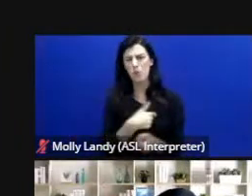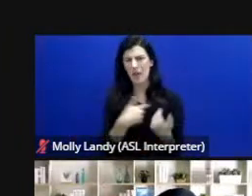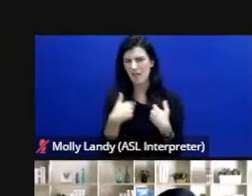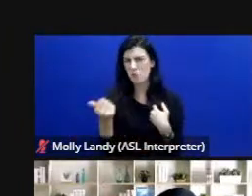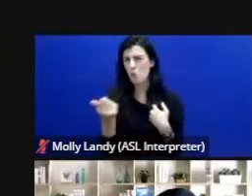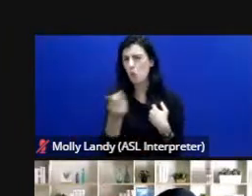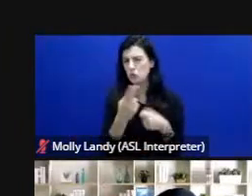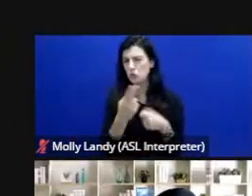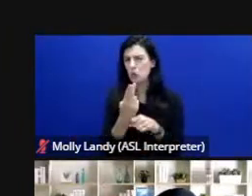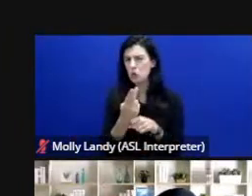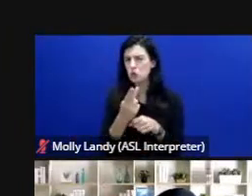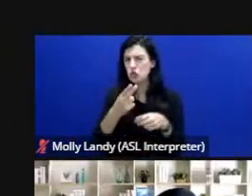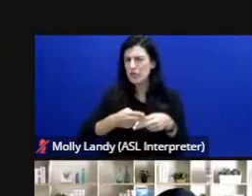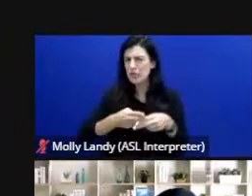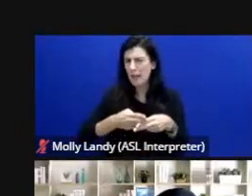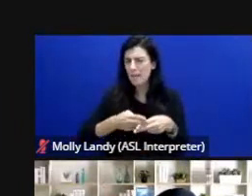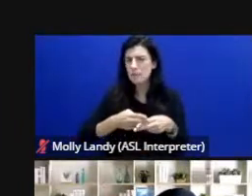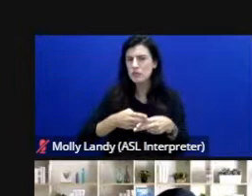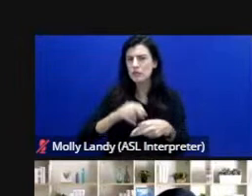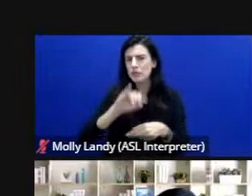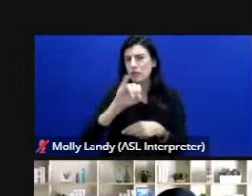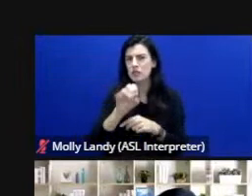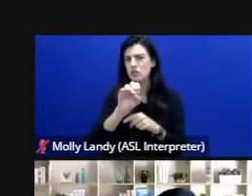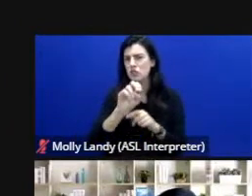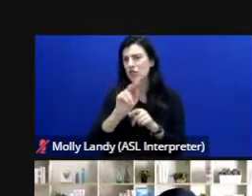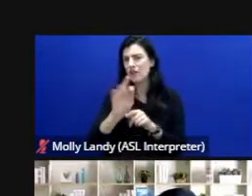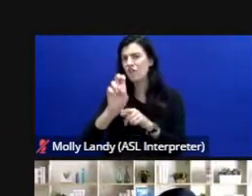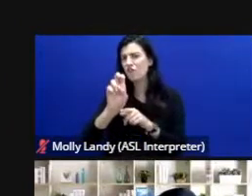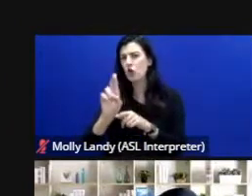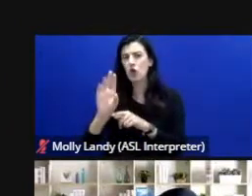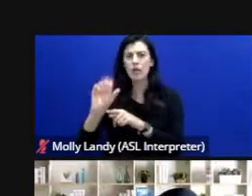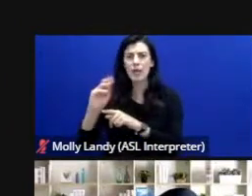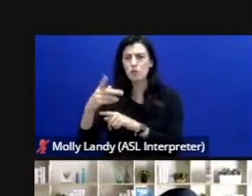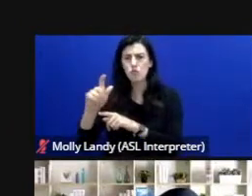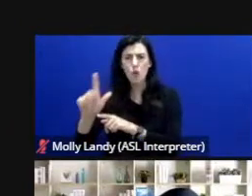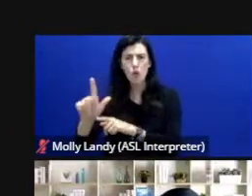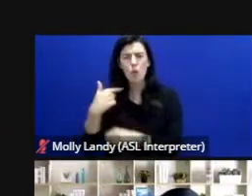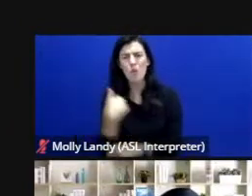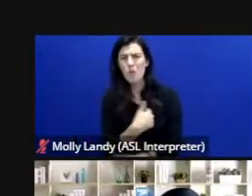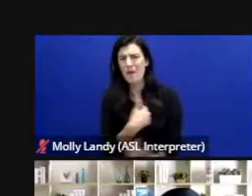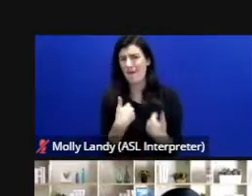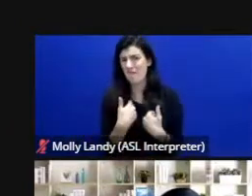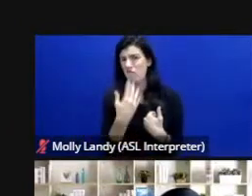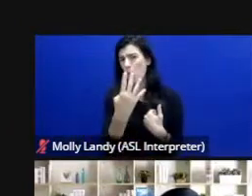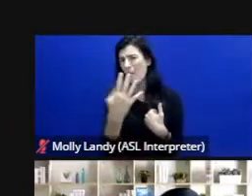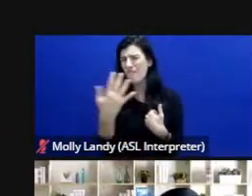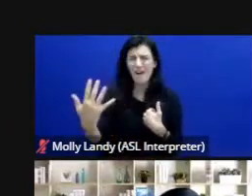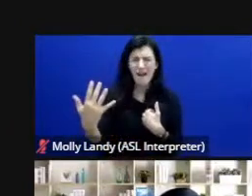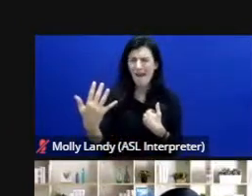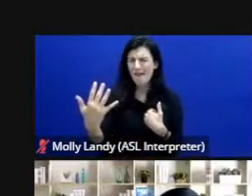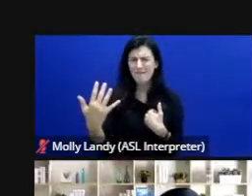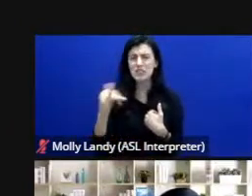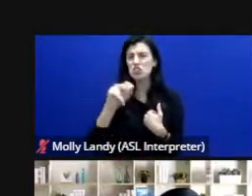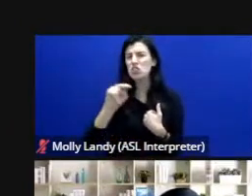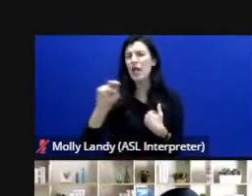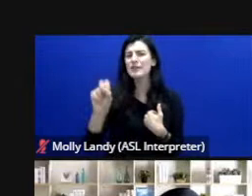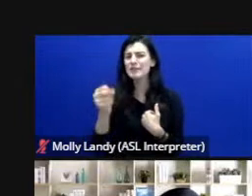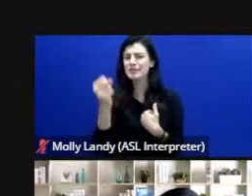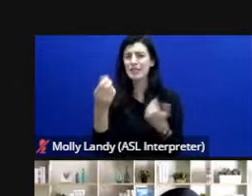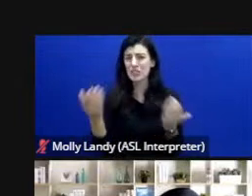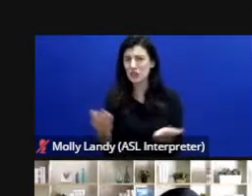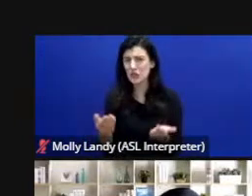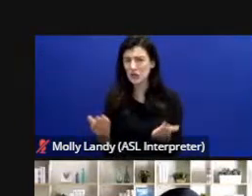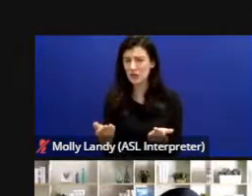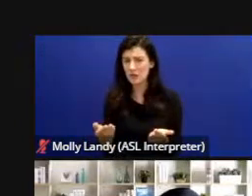names. So I'm just gonna try, there are like 4 or 5 Jens. Okay, so we have one Jennifer Campbell that is in the